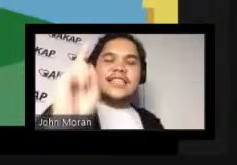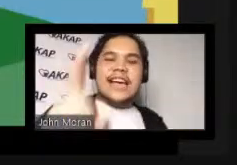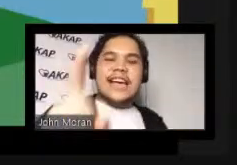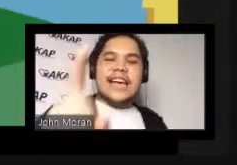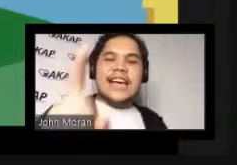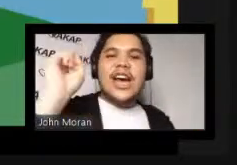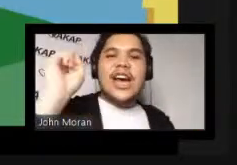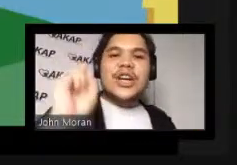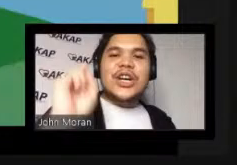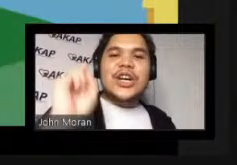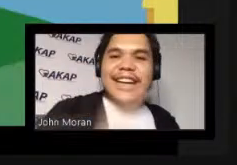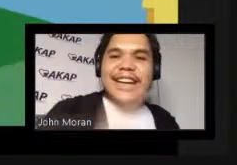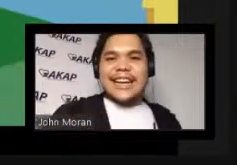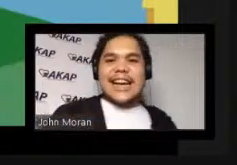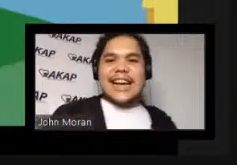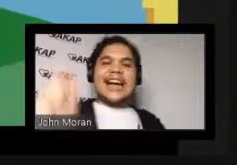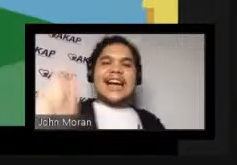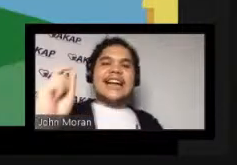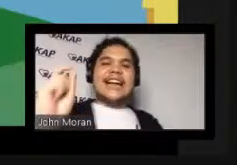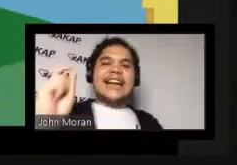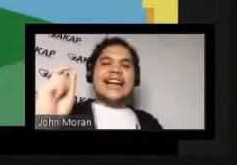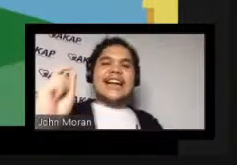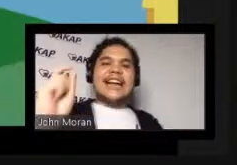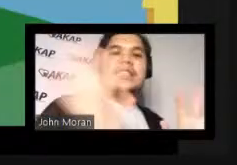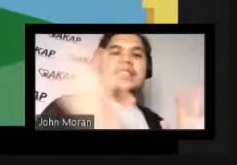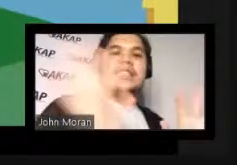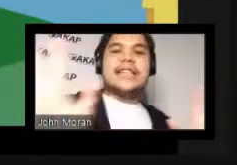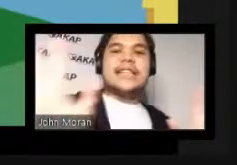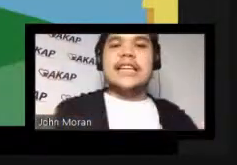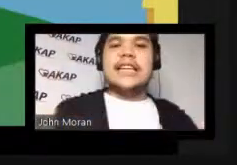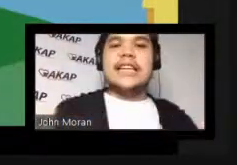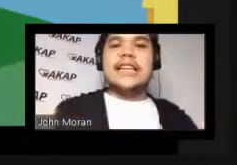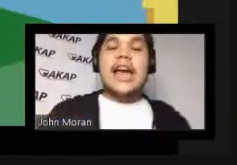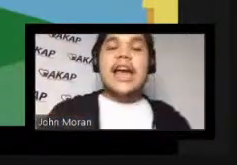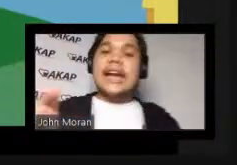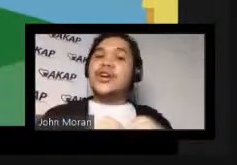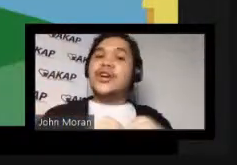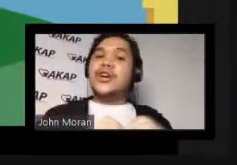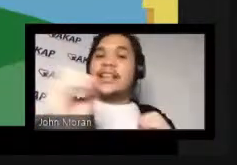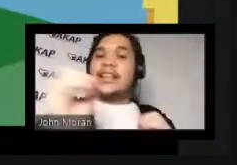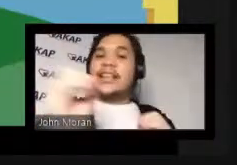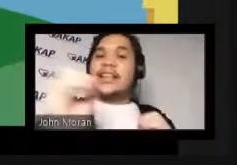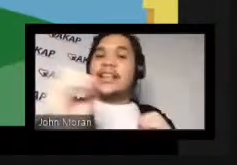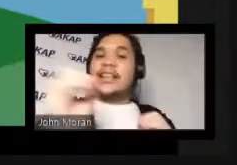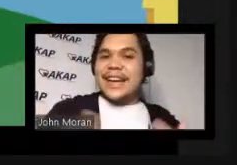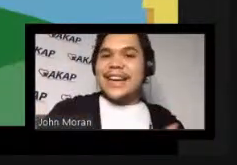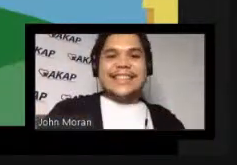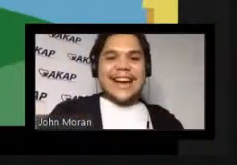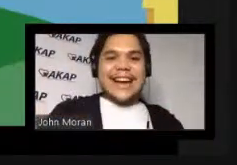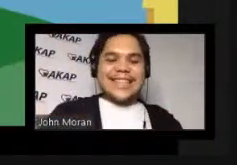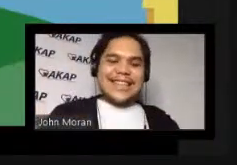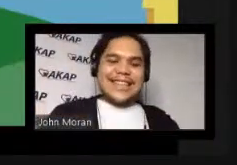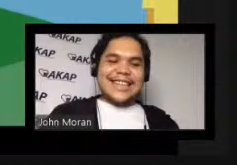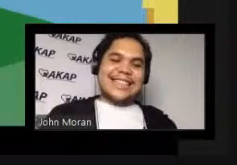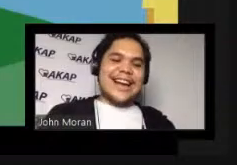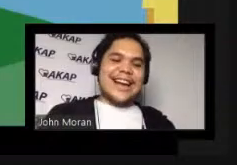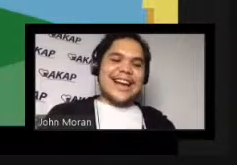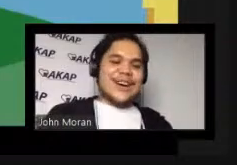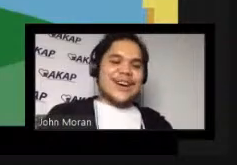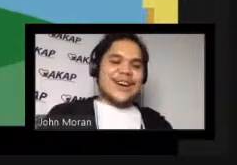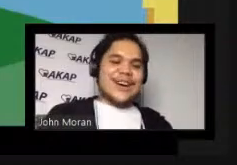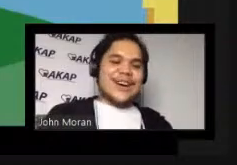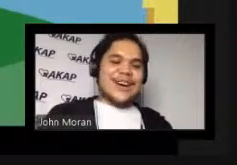Sir Rex, connected. Ayan, kahit social distancing, kailangan connected pa rin tayo sa isa't